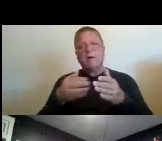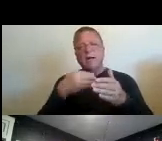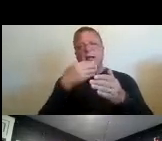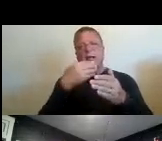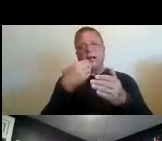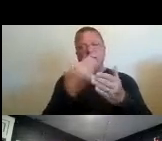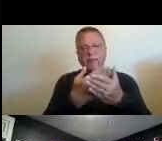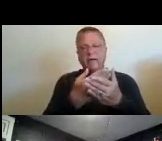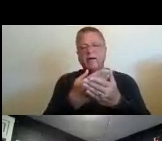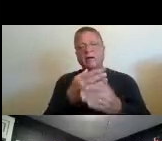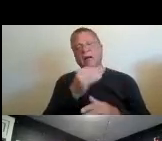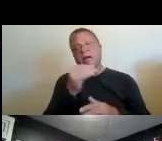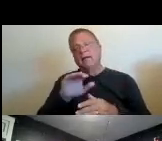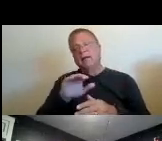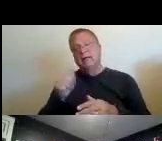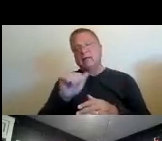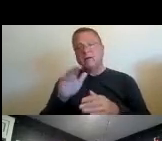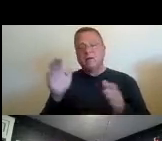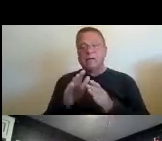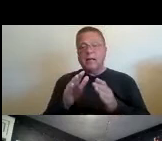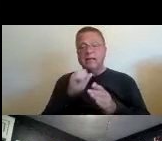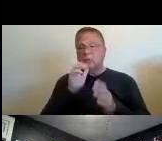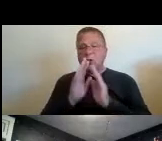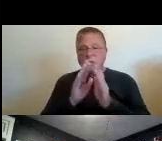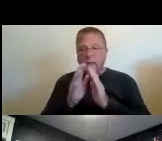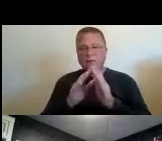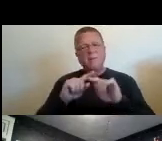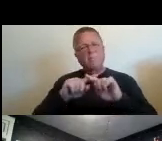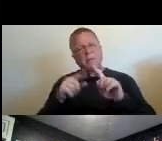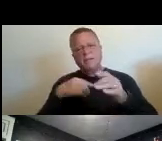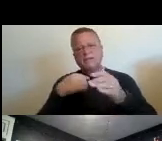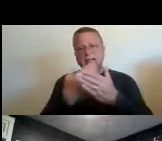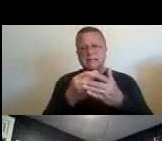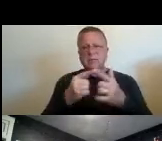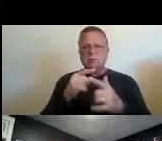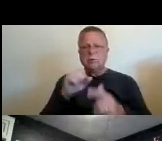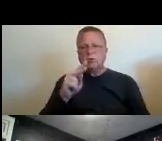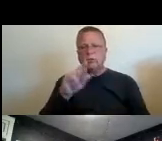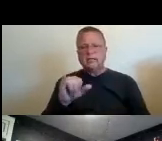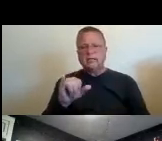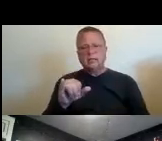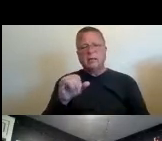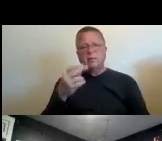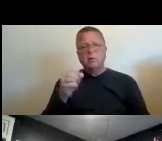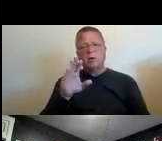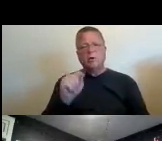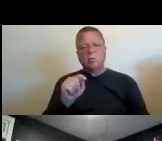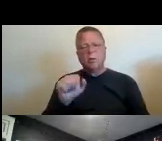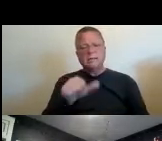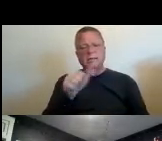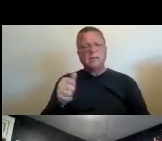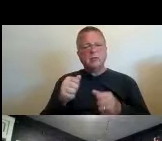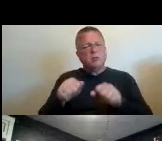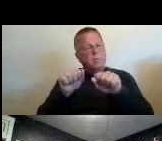nice, low volume street. It only gets us as far as Shady, but Hobart is also another street that is